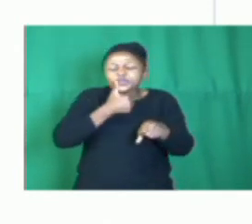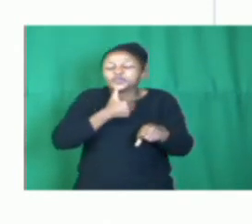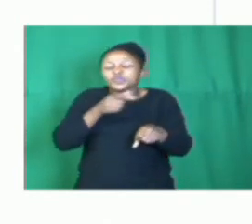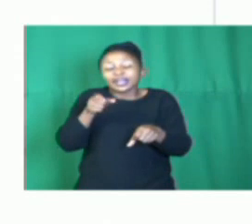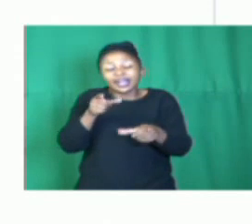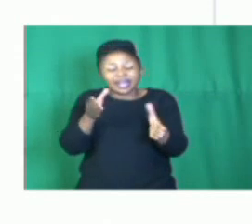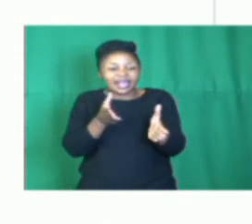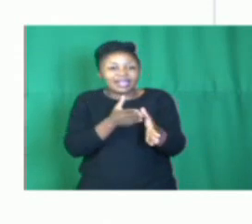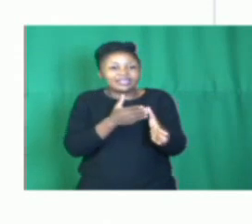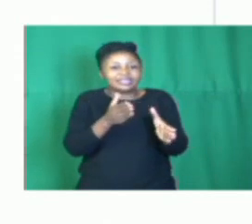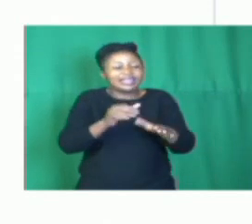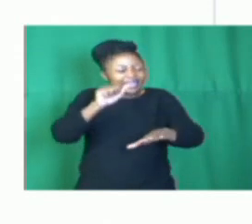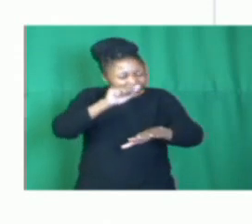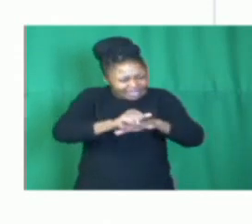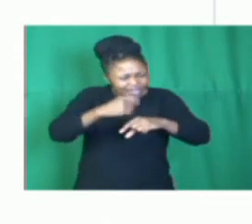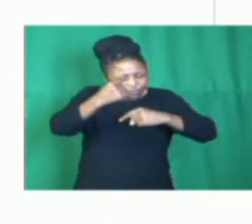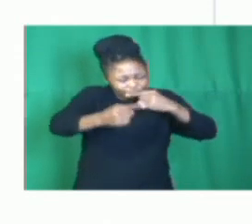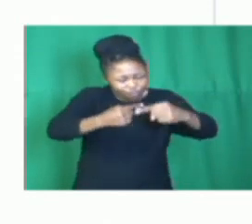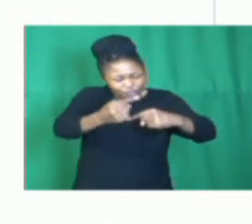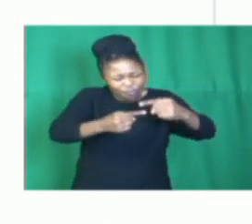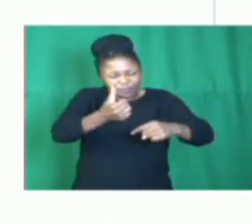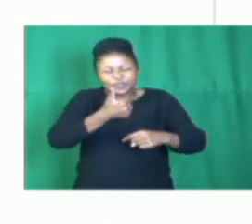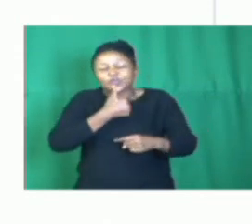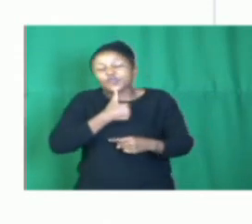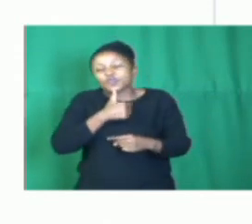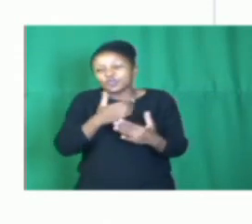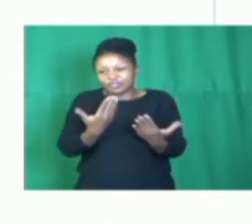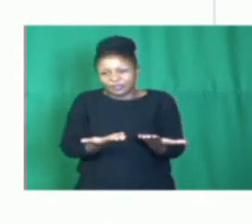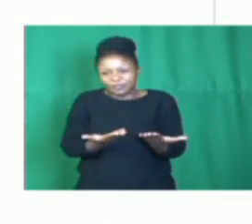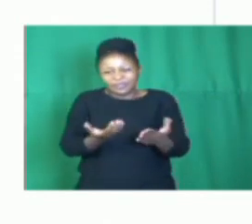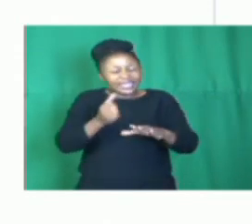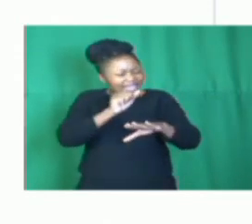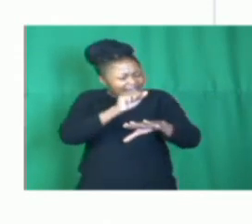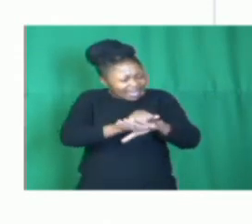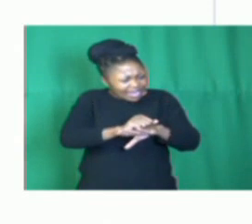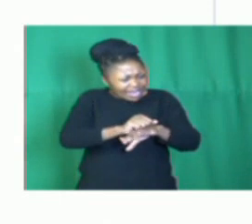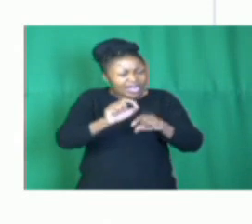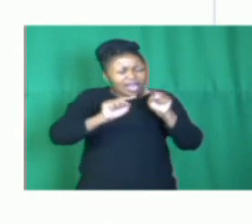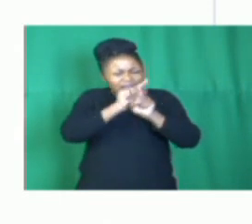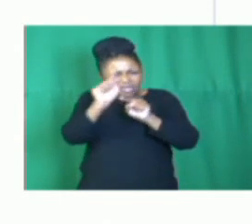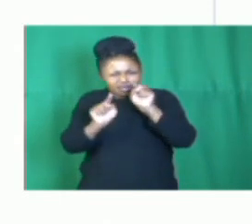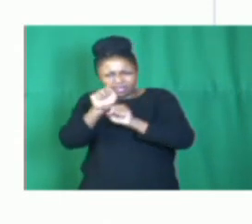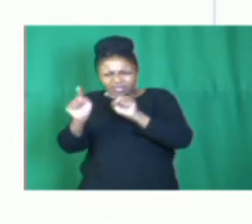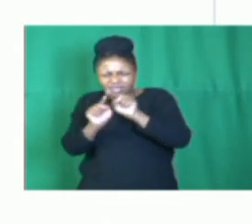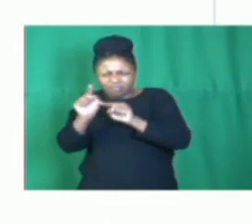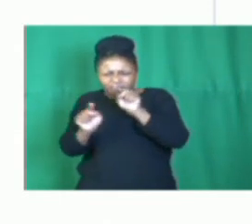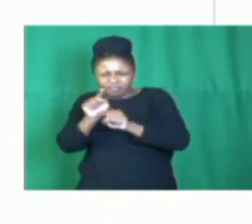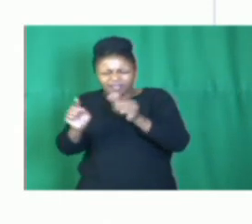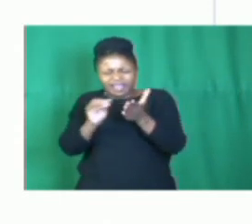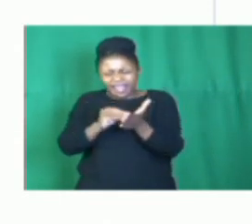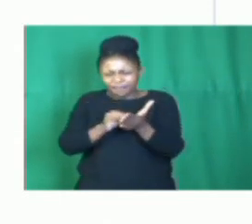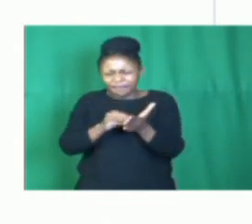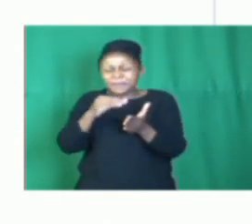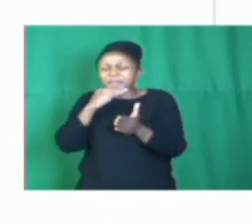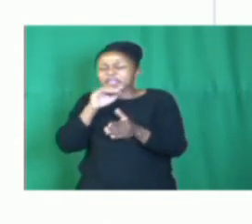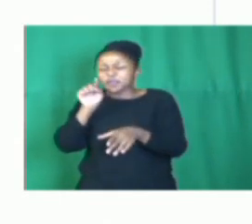asked a question specifically for that particular paragraph, you simply go straight to